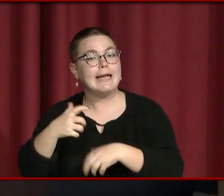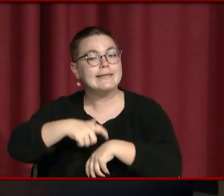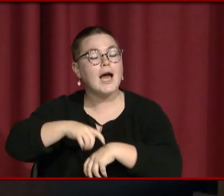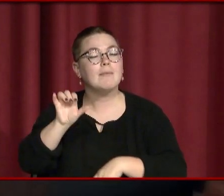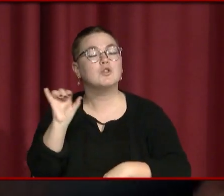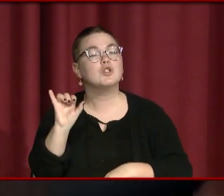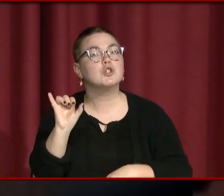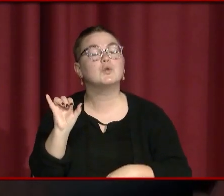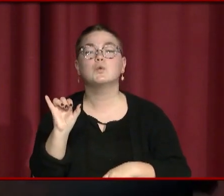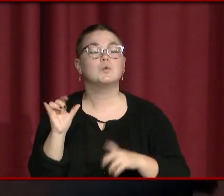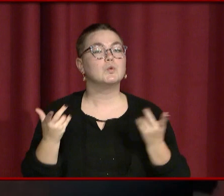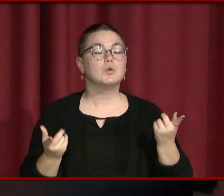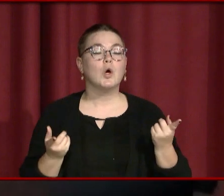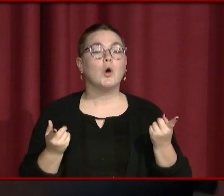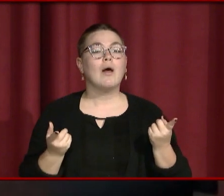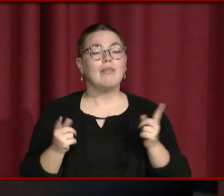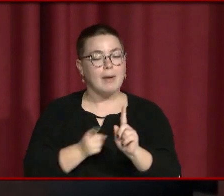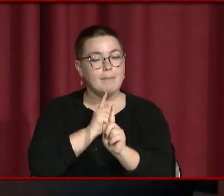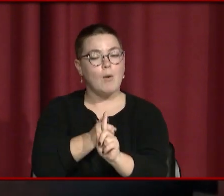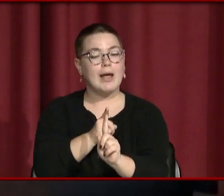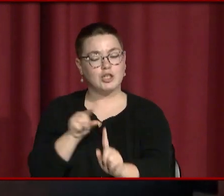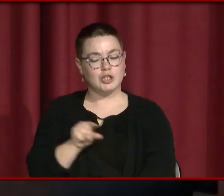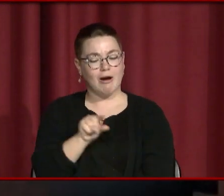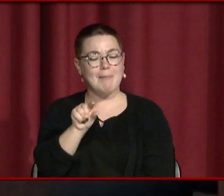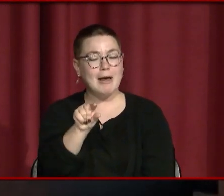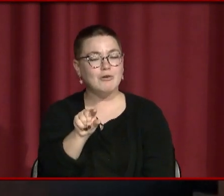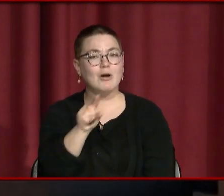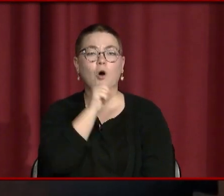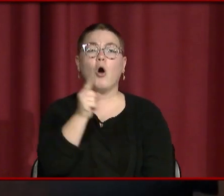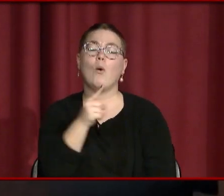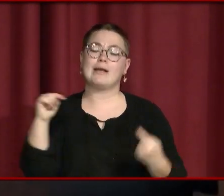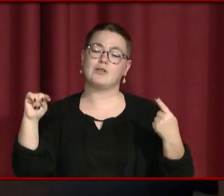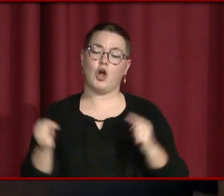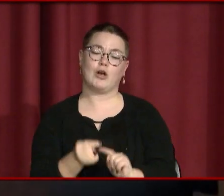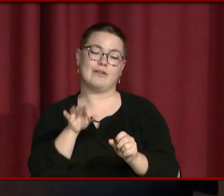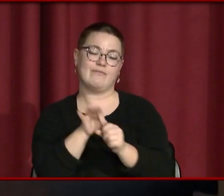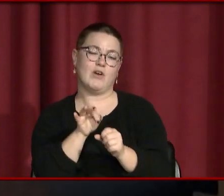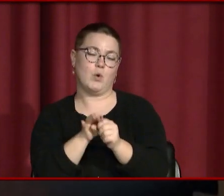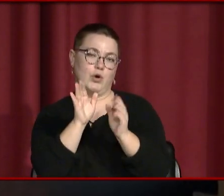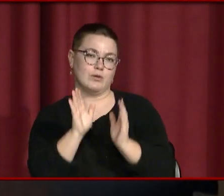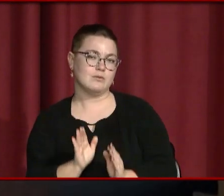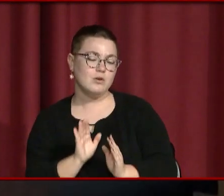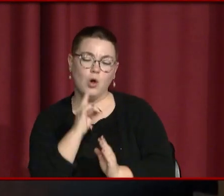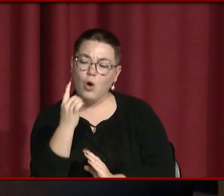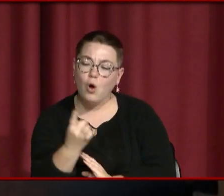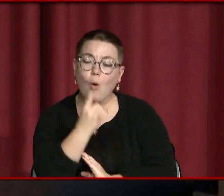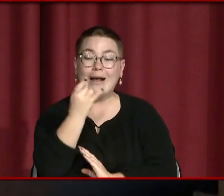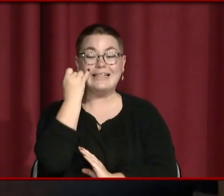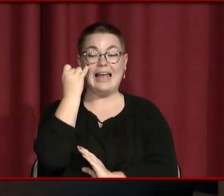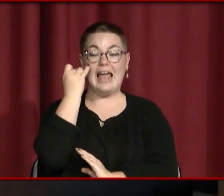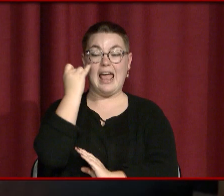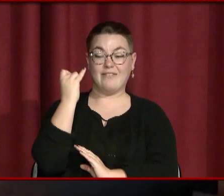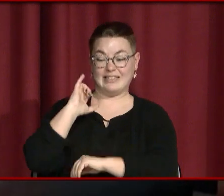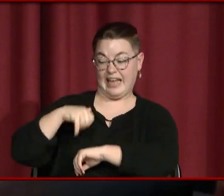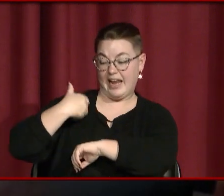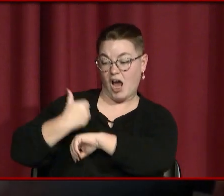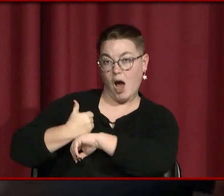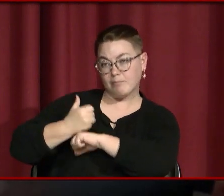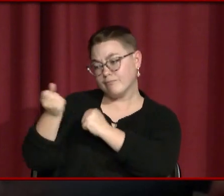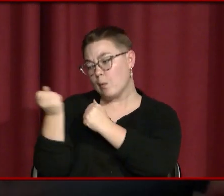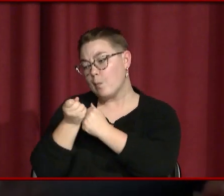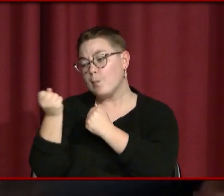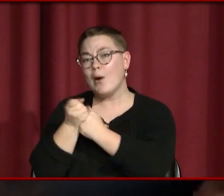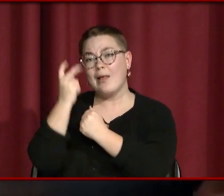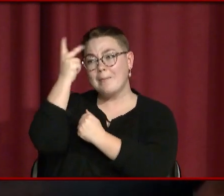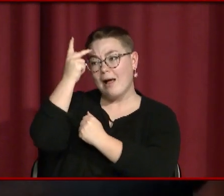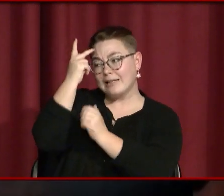gerrymandering always hurts voters because when maps are drawn to favor politicians, those politicians